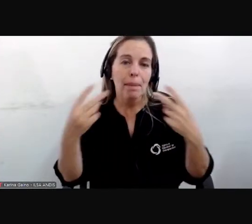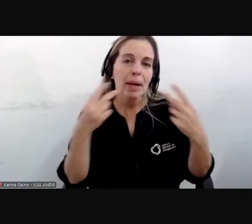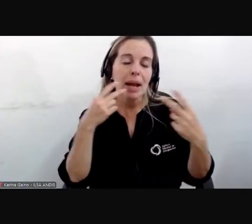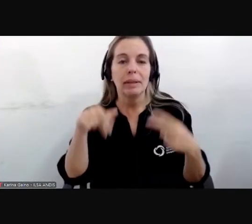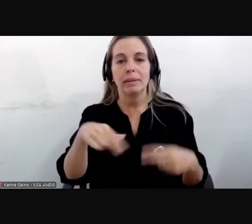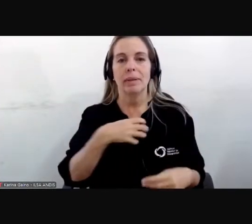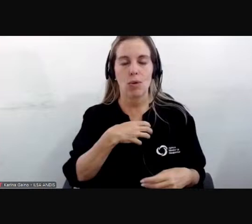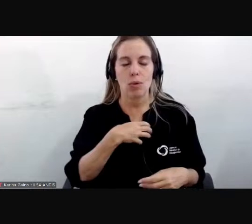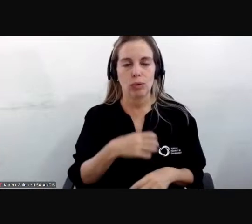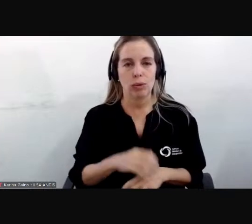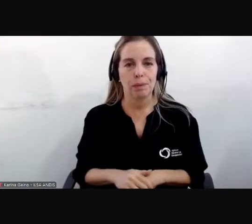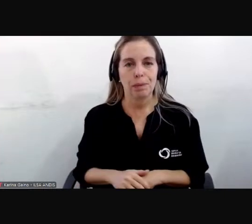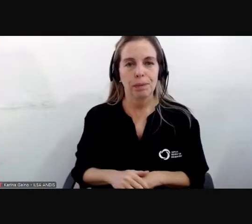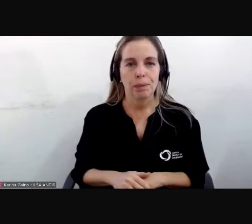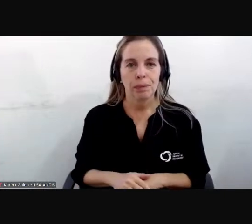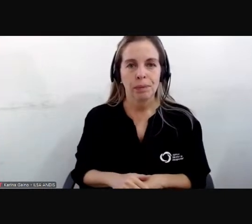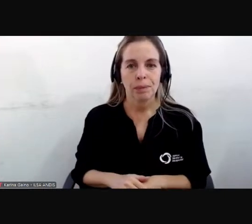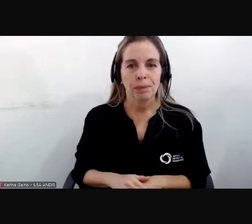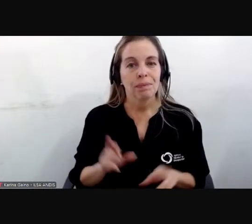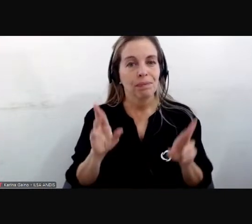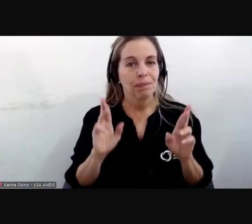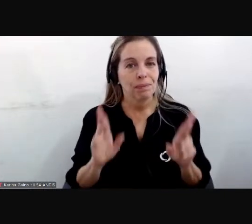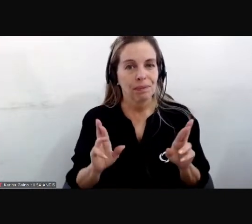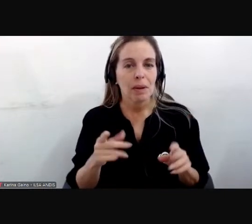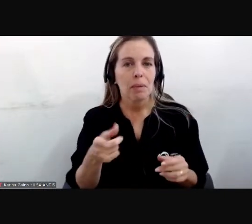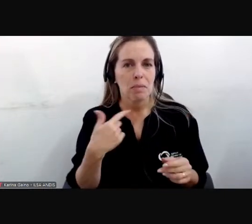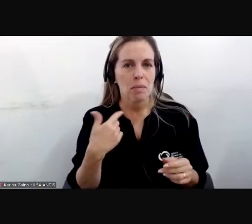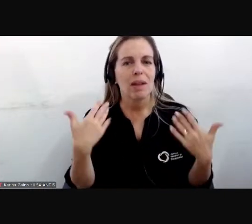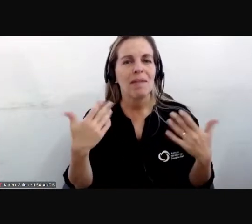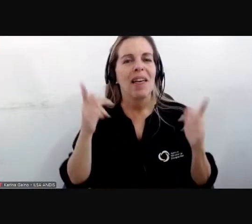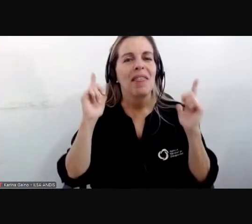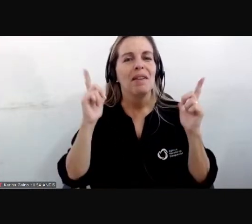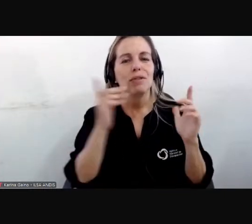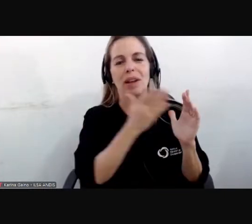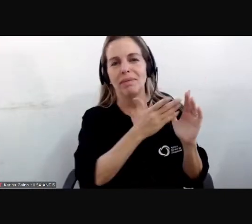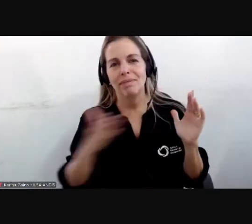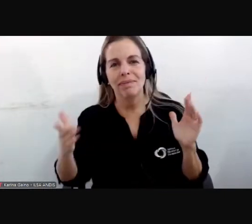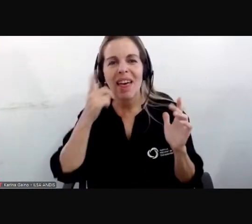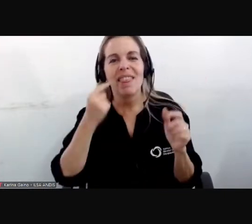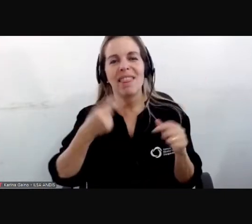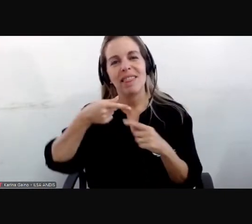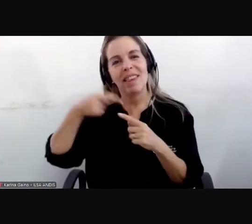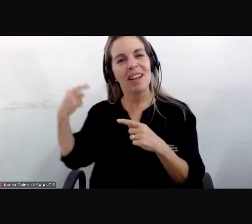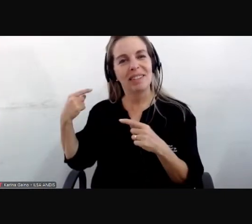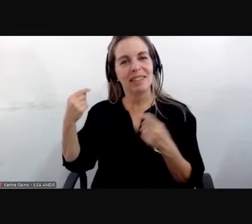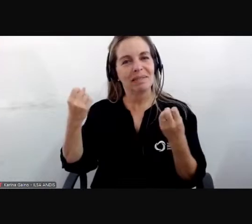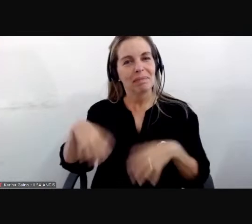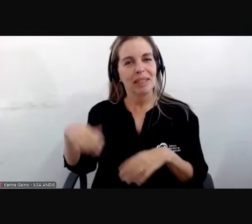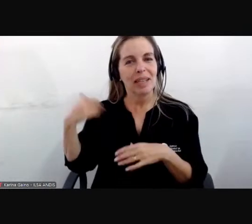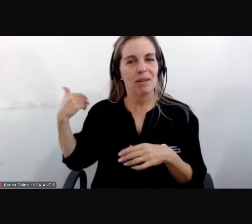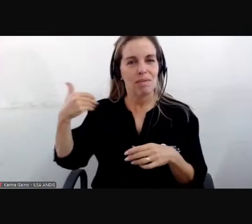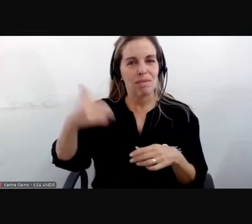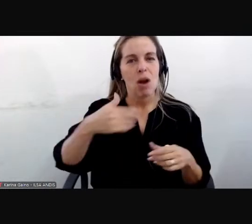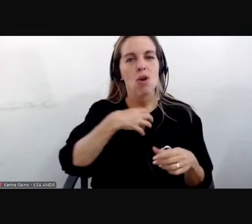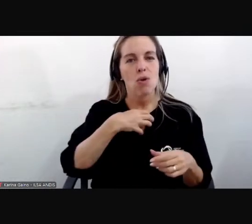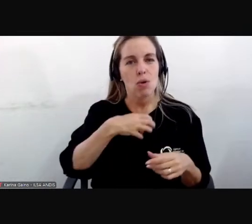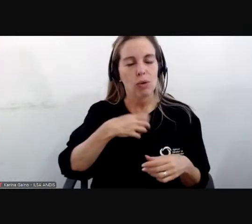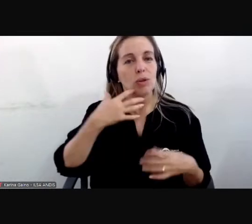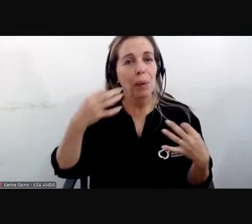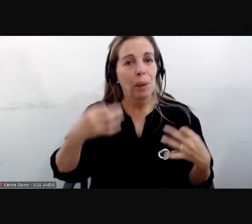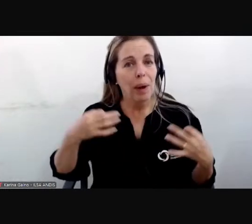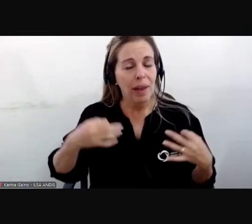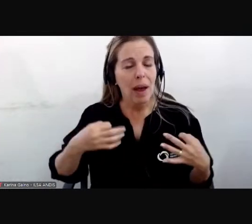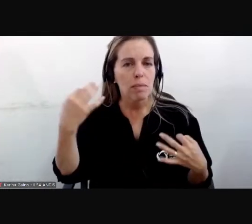full access to the content presented. We hope you've enjoyed the previous days of this